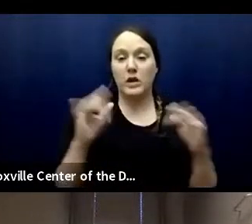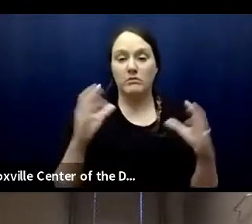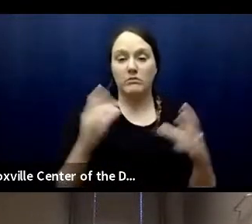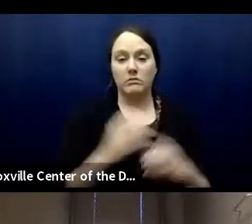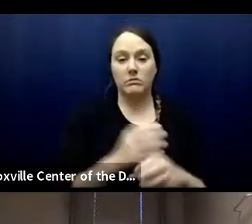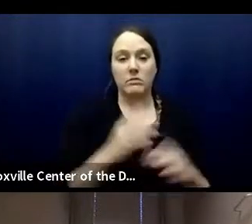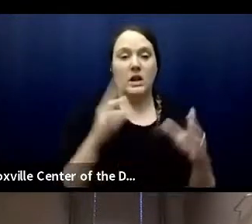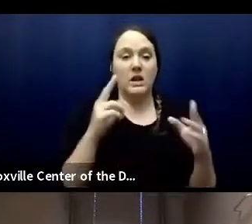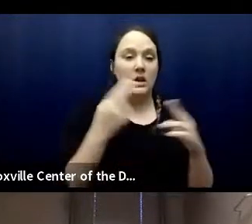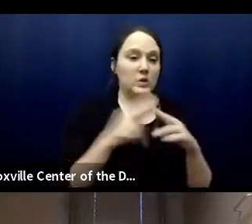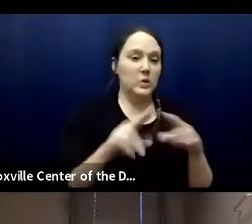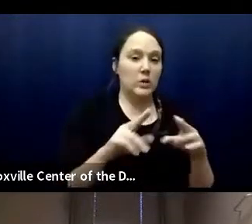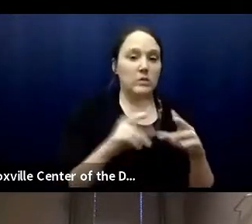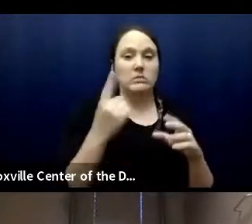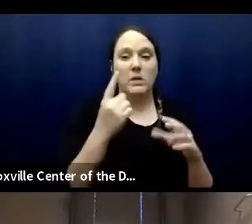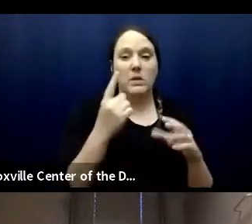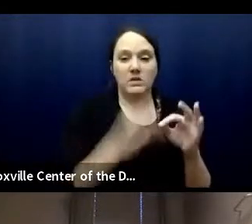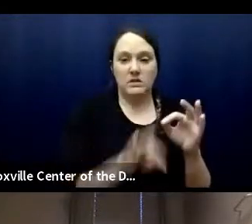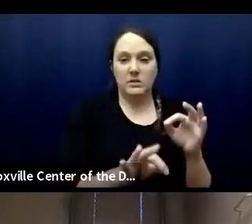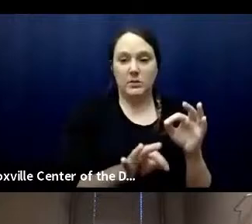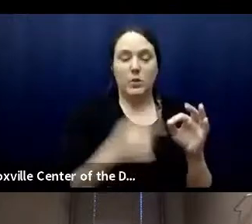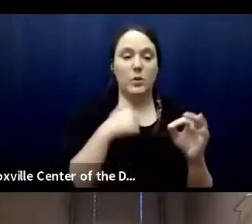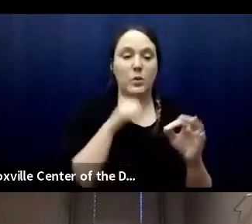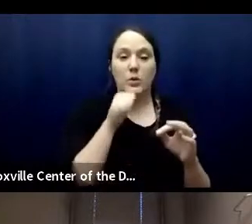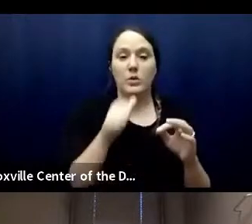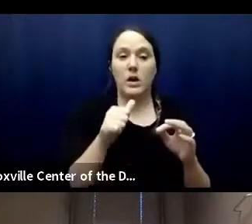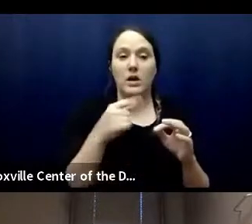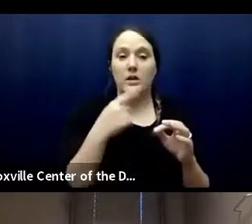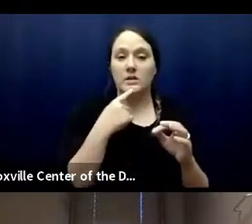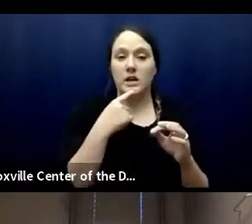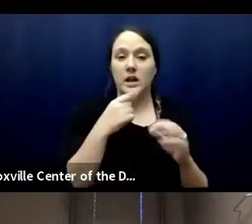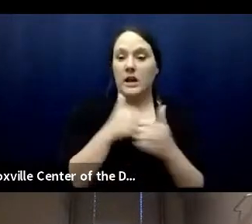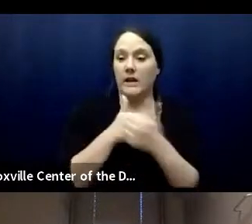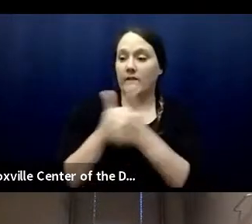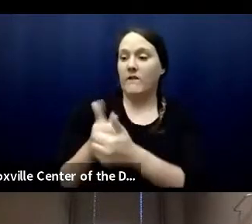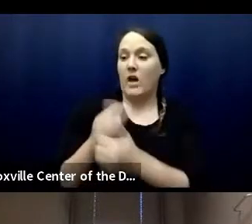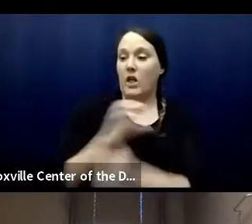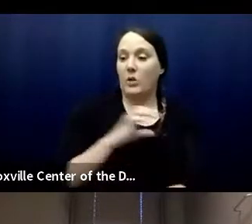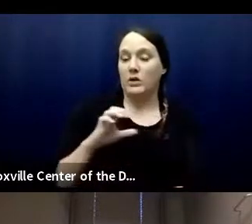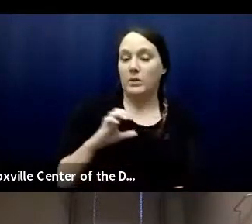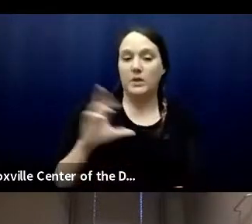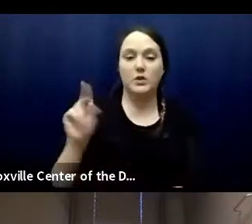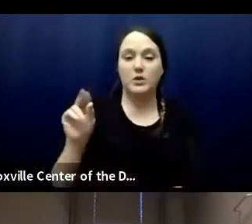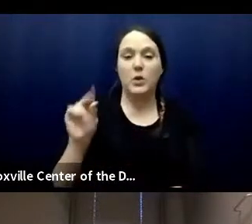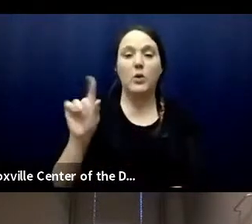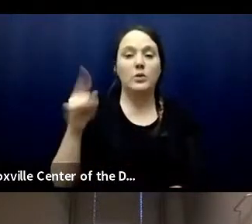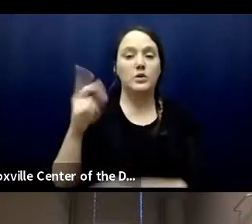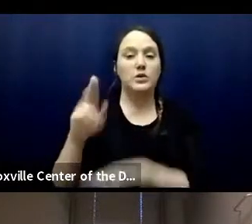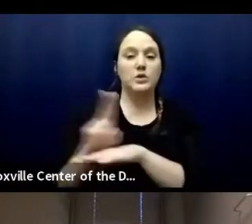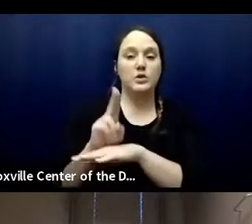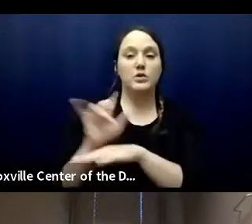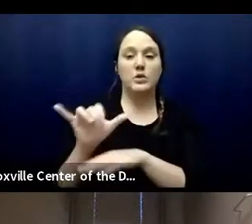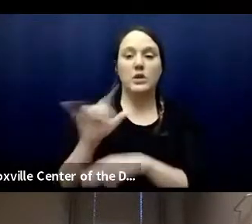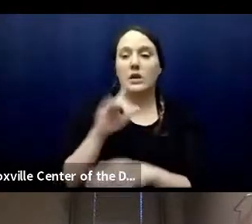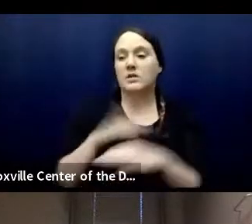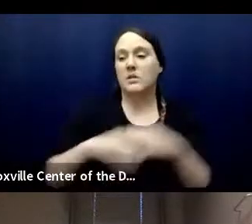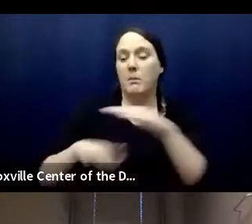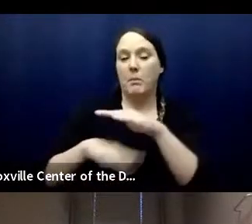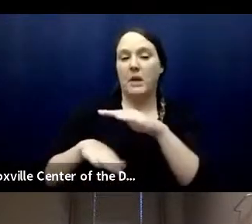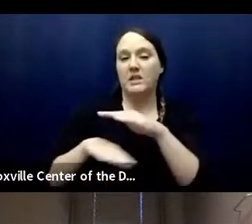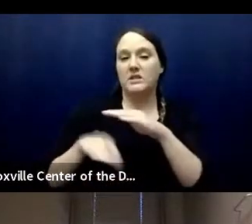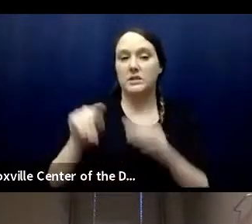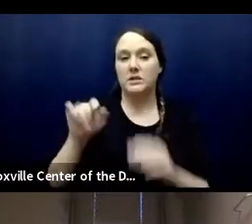simple. So I wouldn't say we are, say we're going to do what the county commission does. We're just using that as our basic foundation. That's our